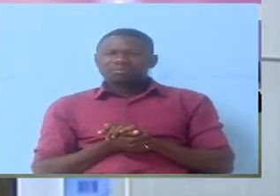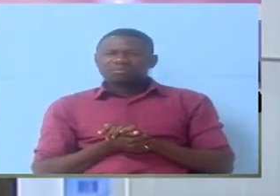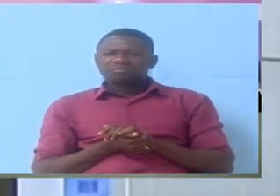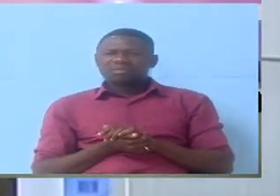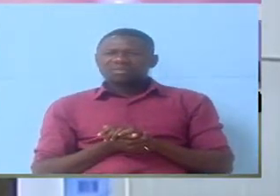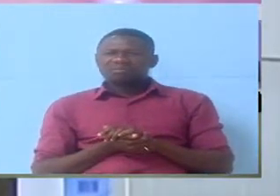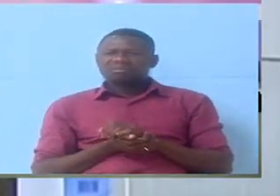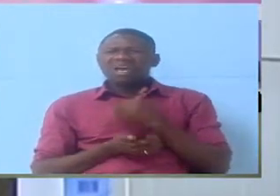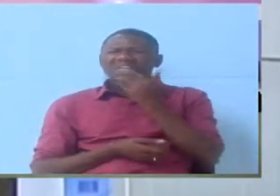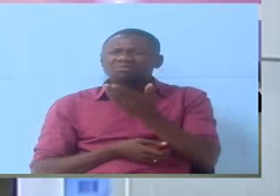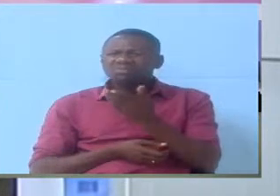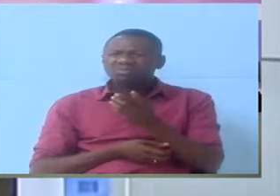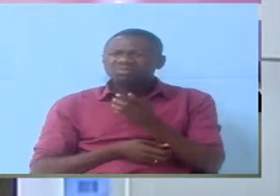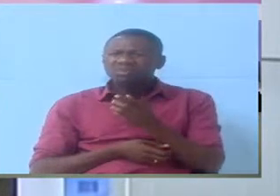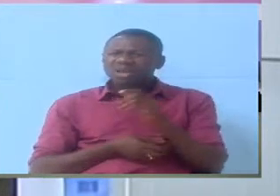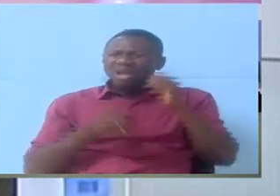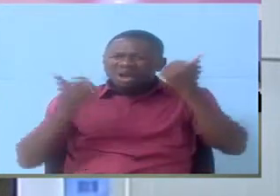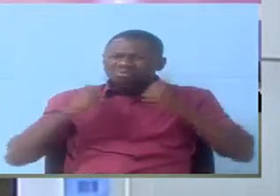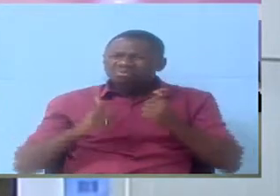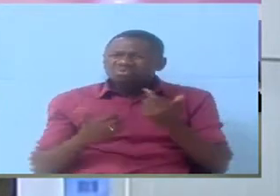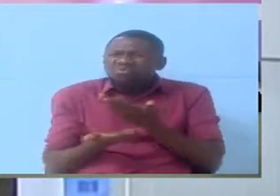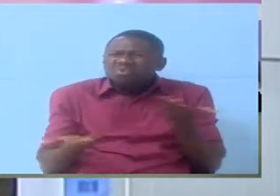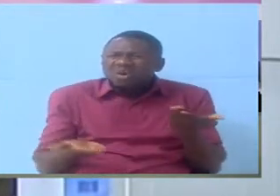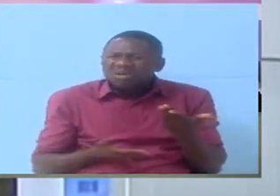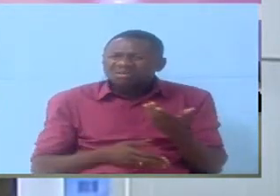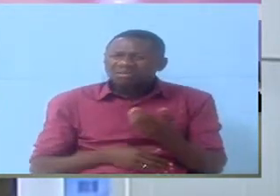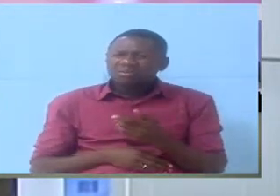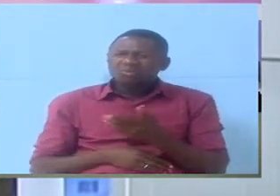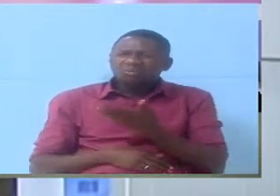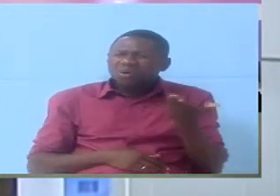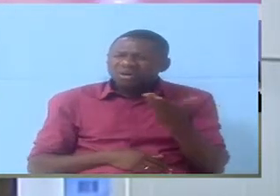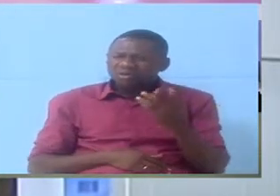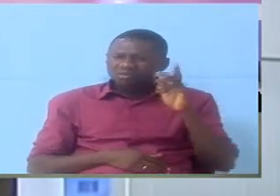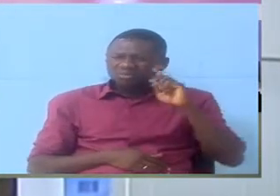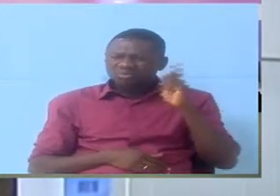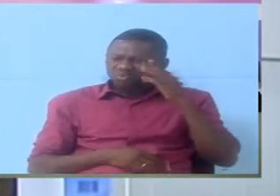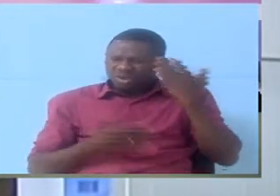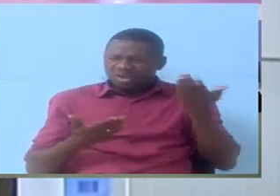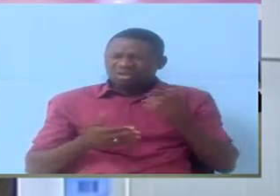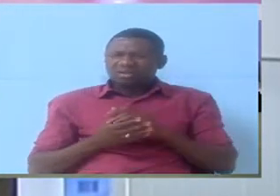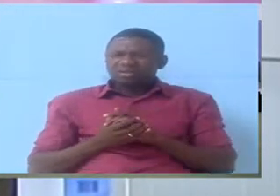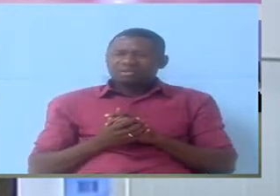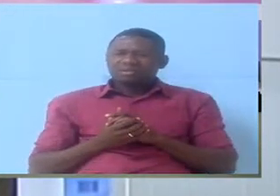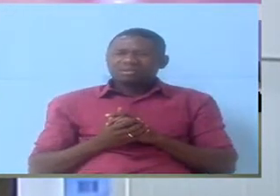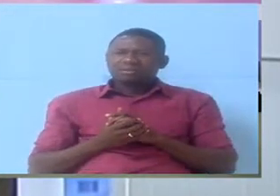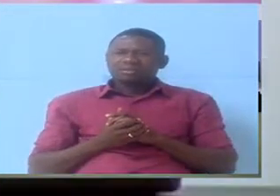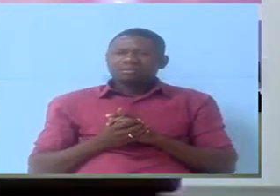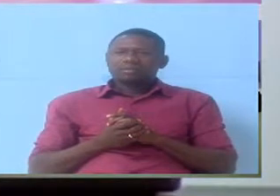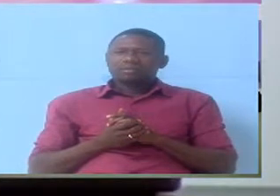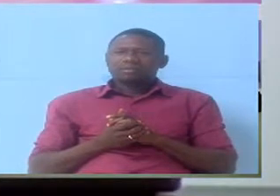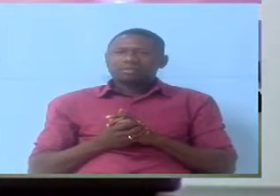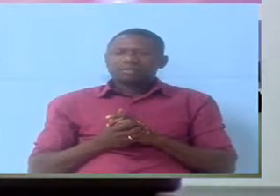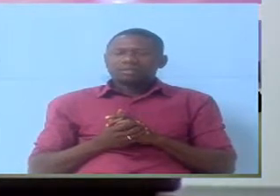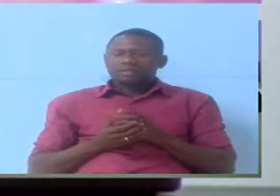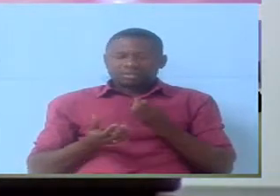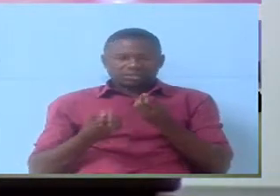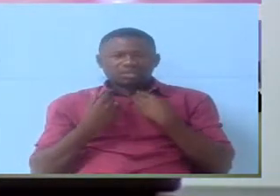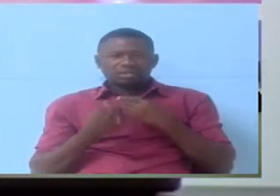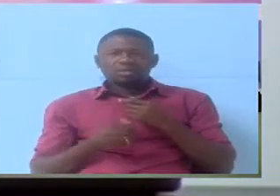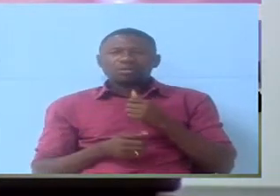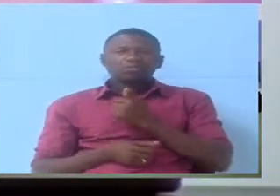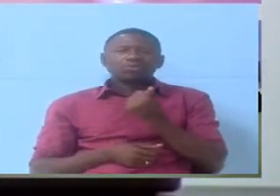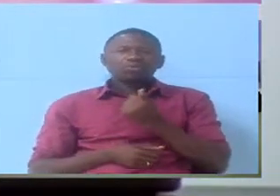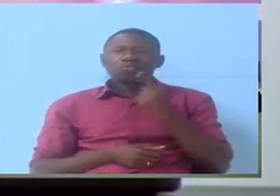Why were you terrified? Nka muneketa mune silandi nung. He said because we just buried 9 bodies before you arrived. Katunga